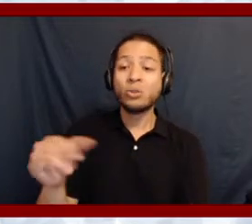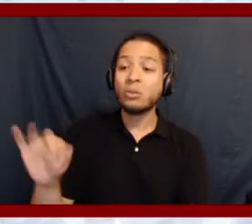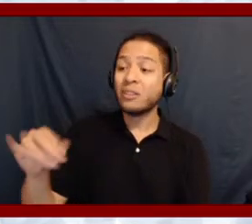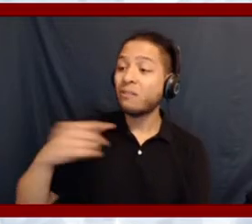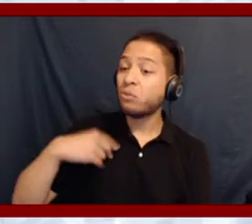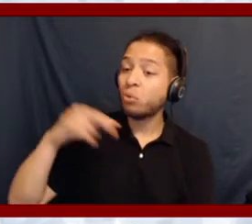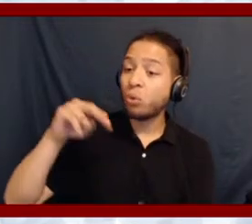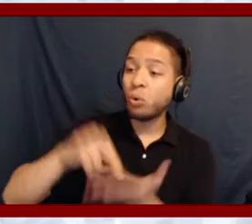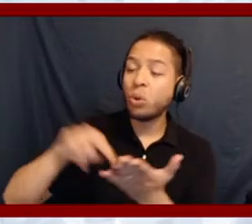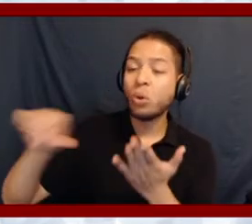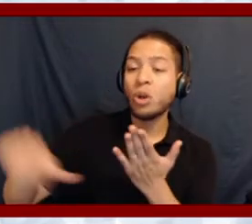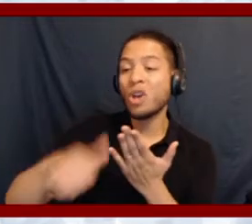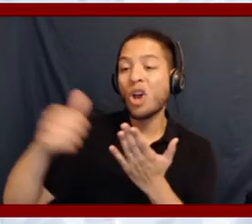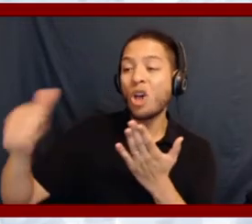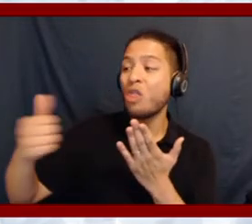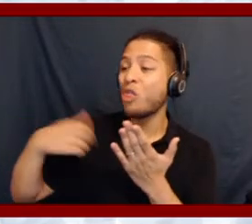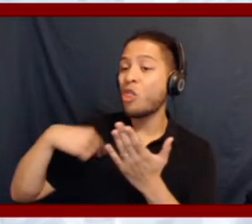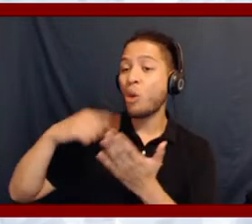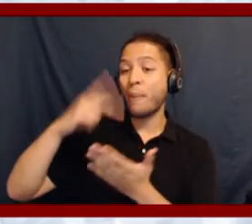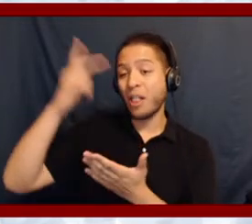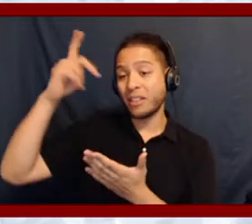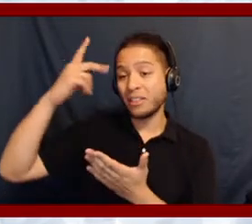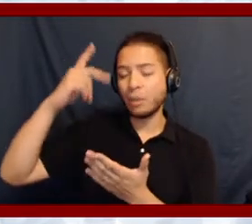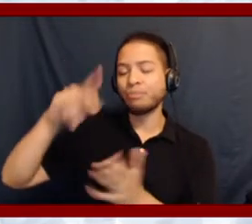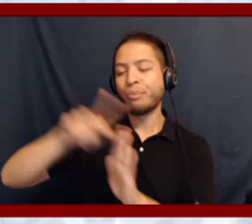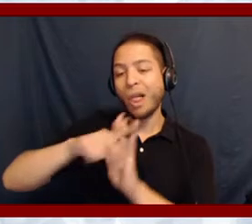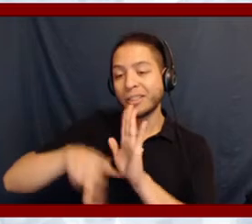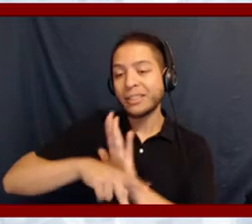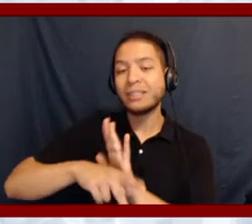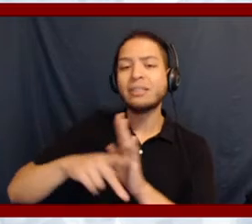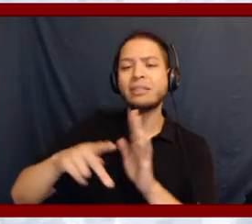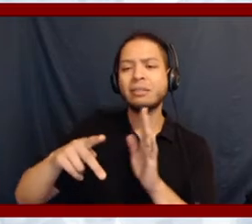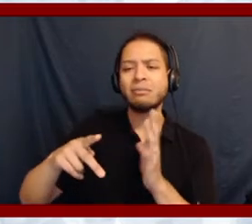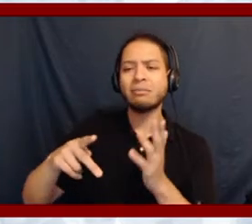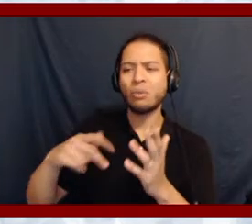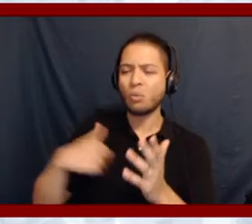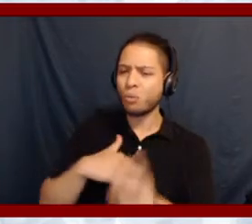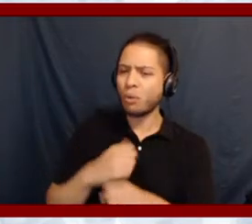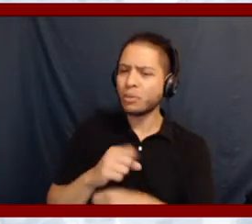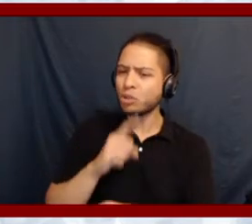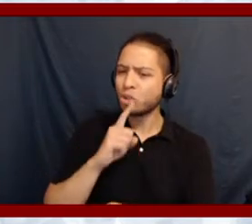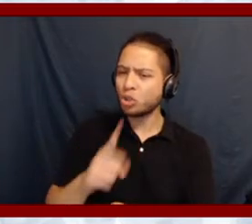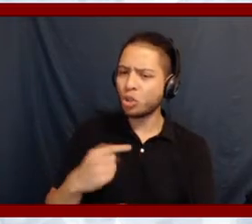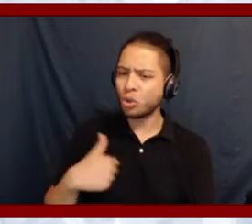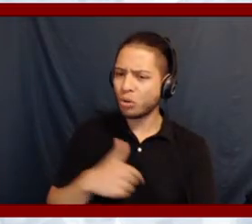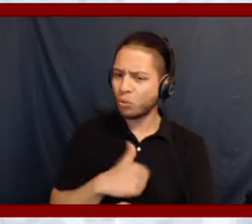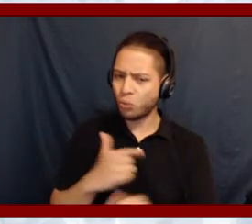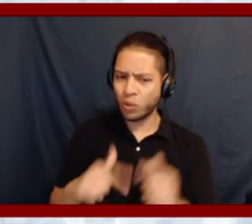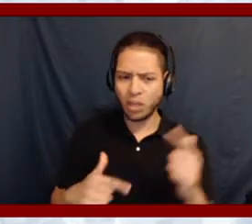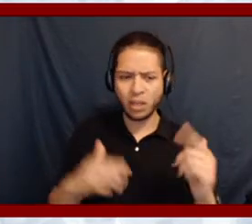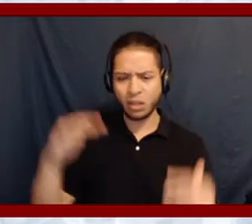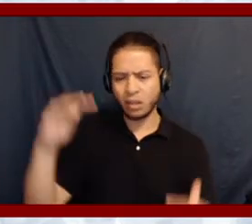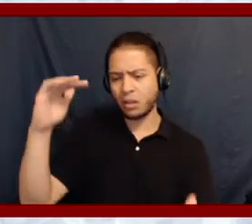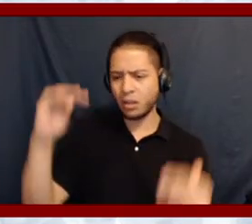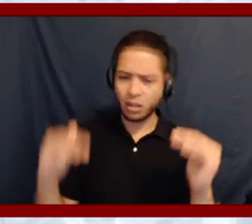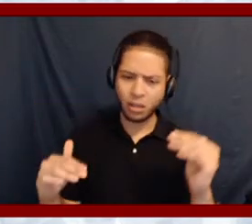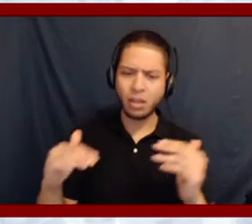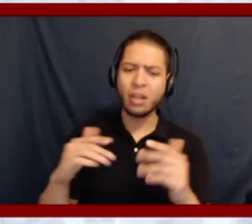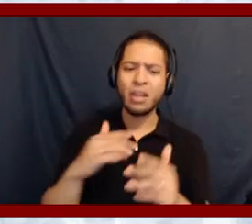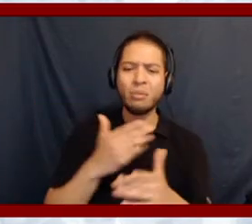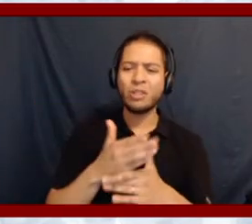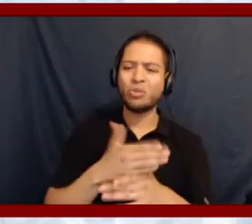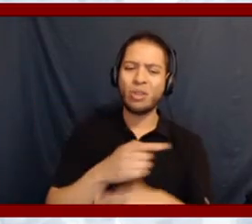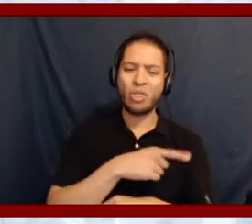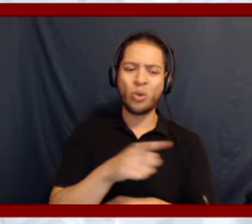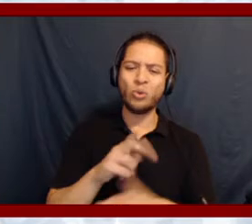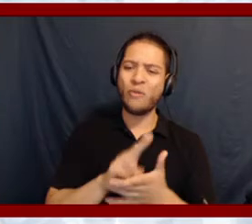touch on HBCUs, research, and other things, we want to make sure that we close the gap between well-resourced universities